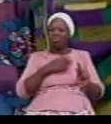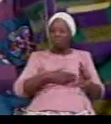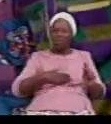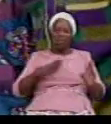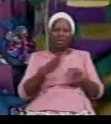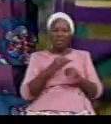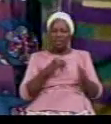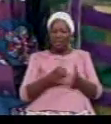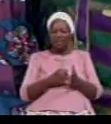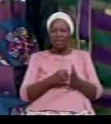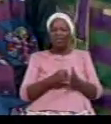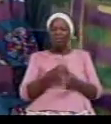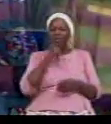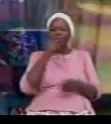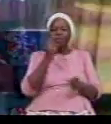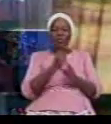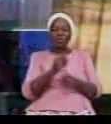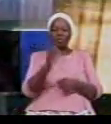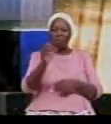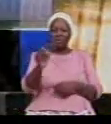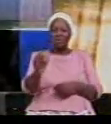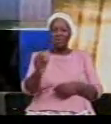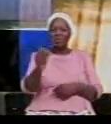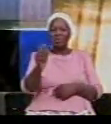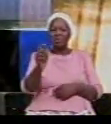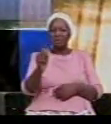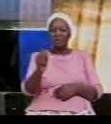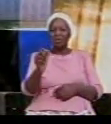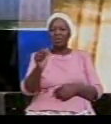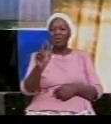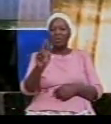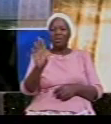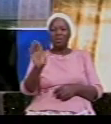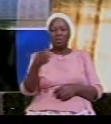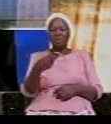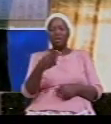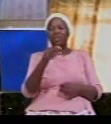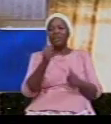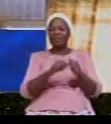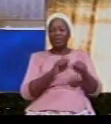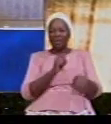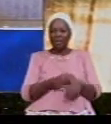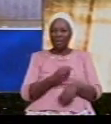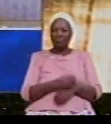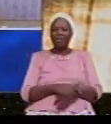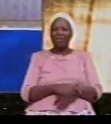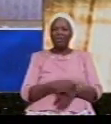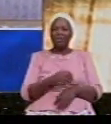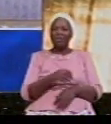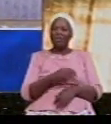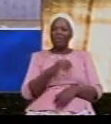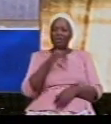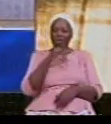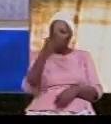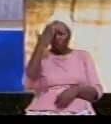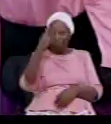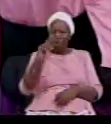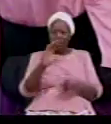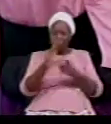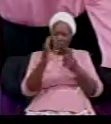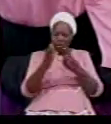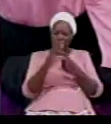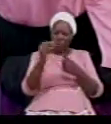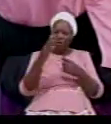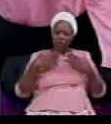time. Balance it up. know the condition of your body and know what